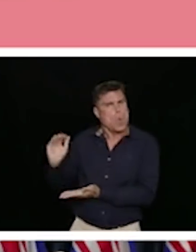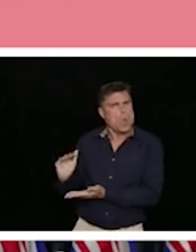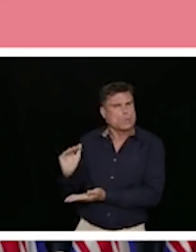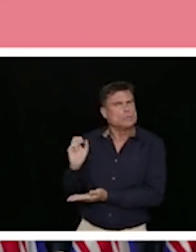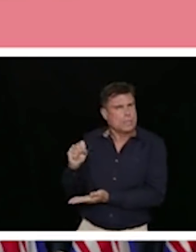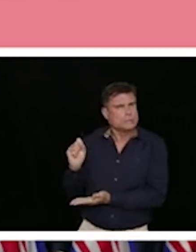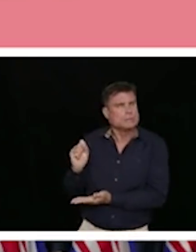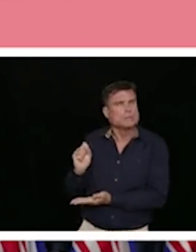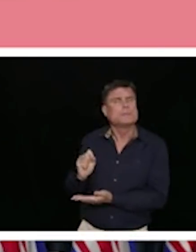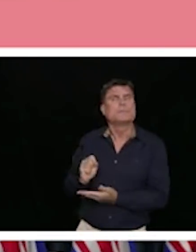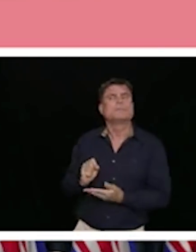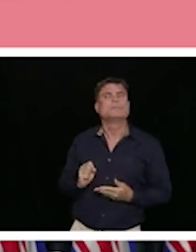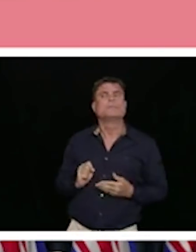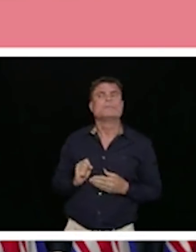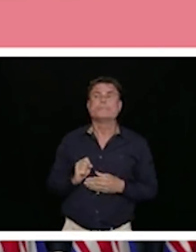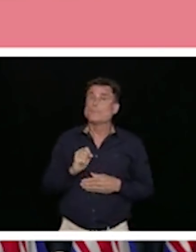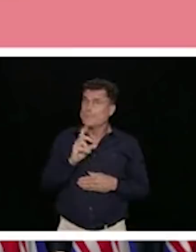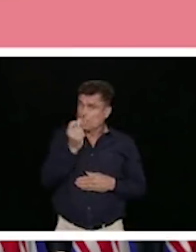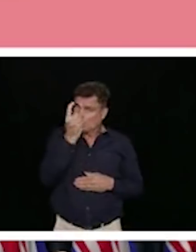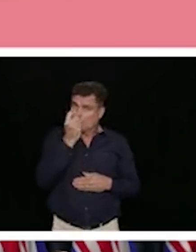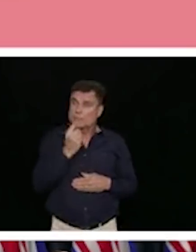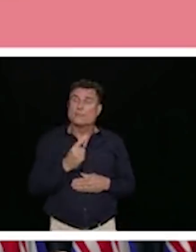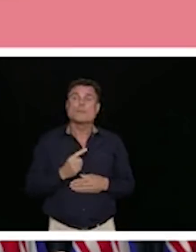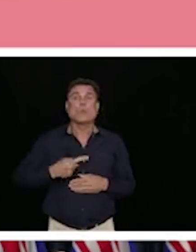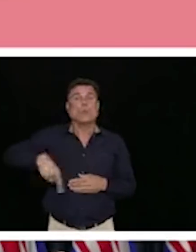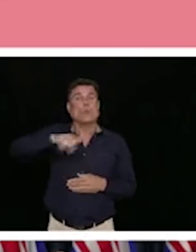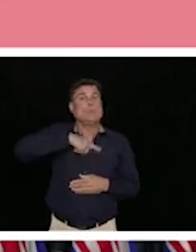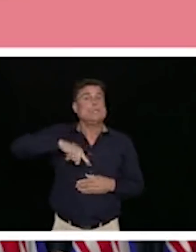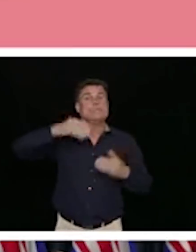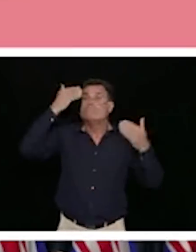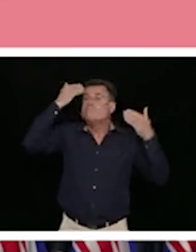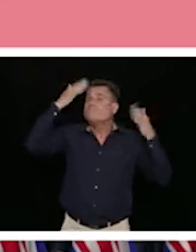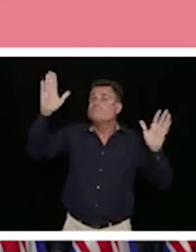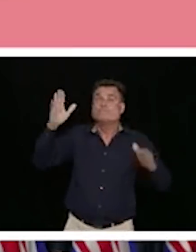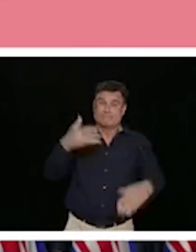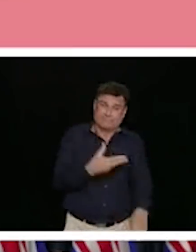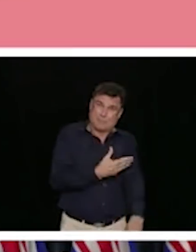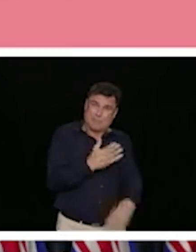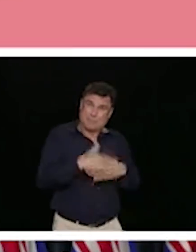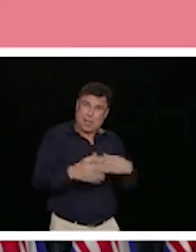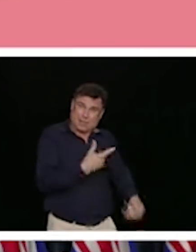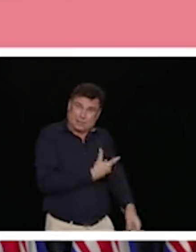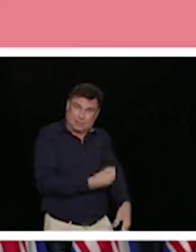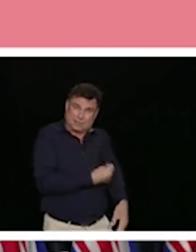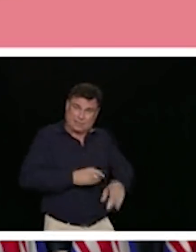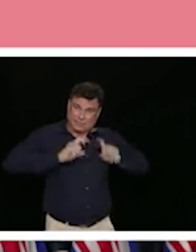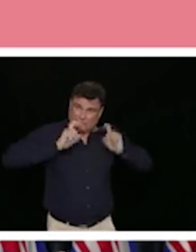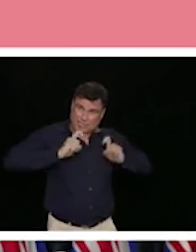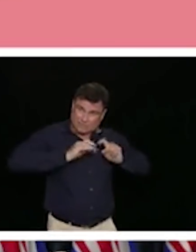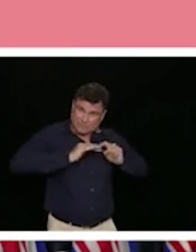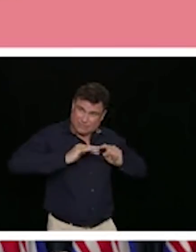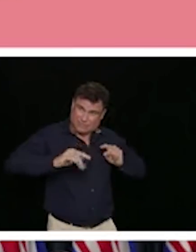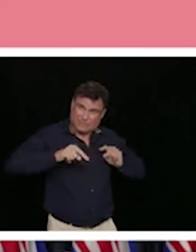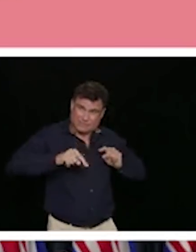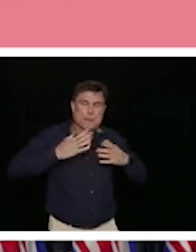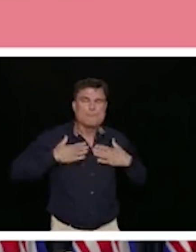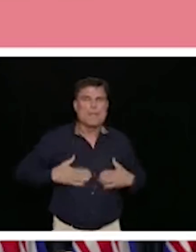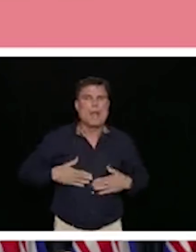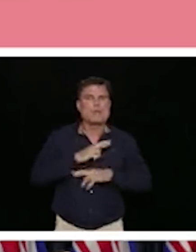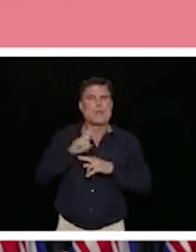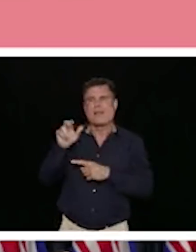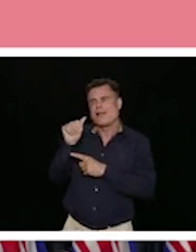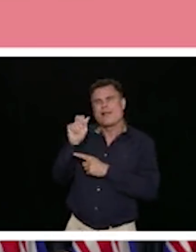in March from many places around the world, and they brought their risk with them from those places, and many of those people did